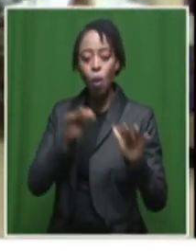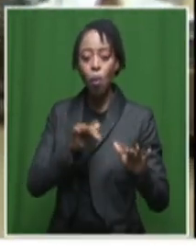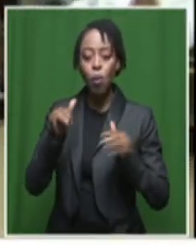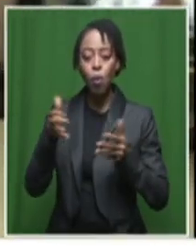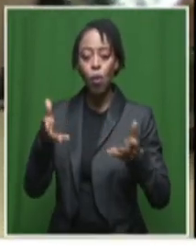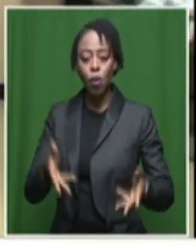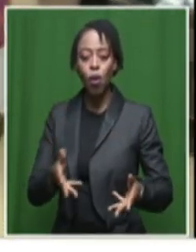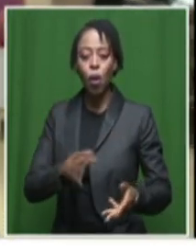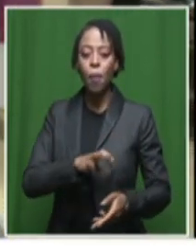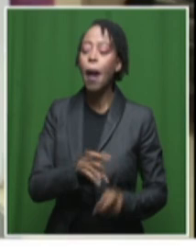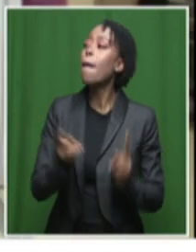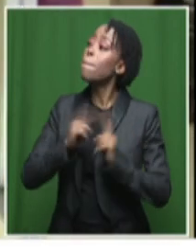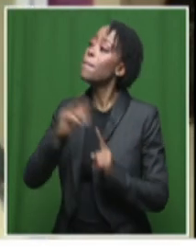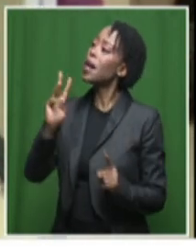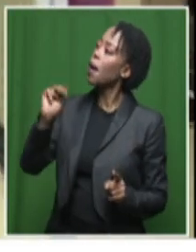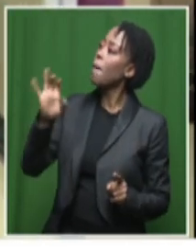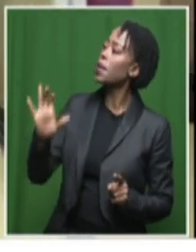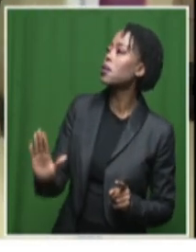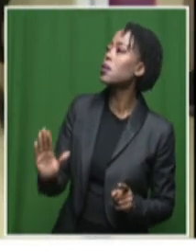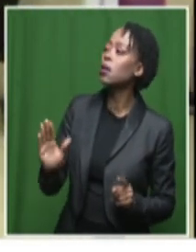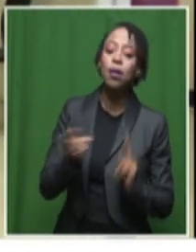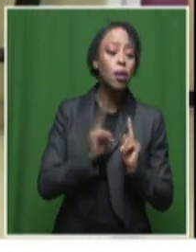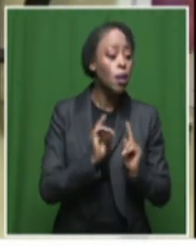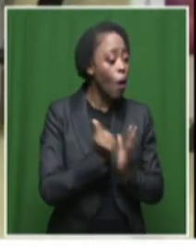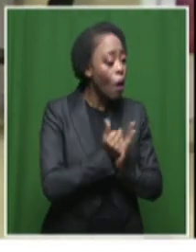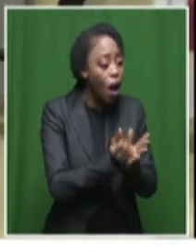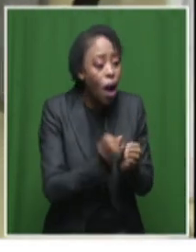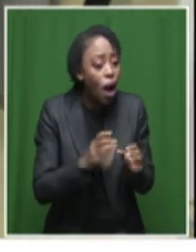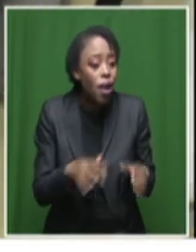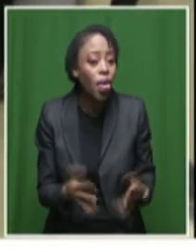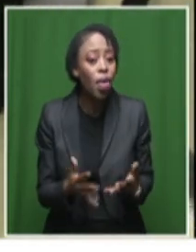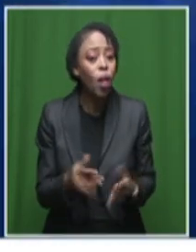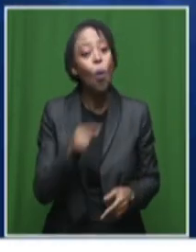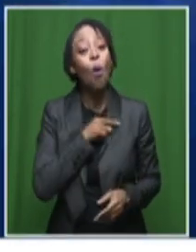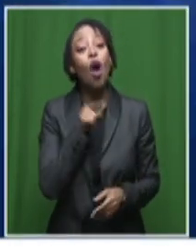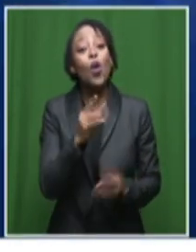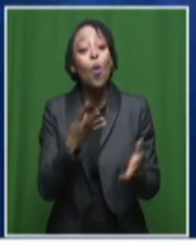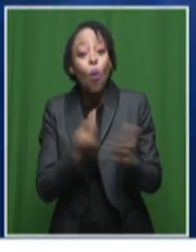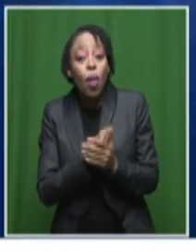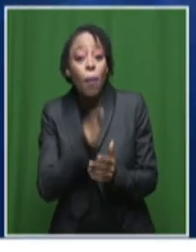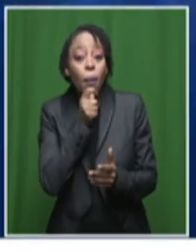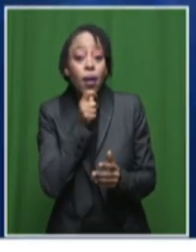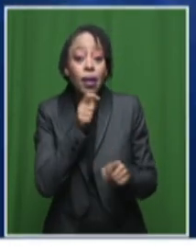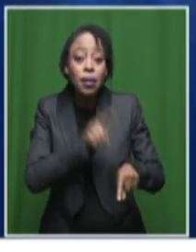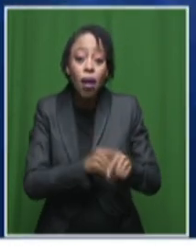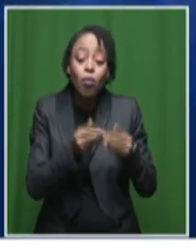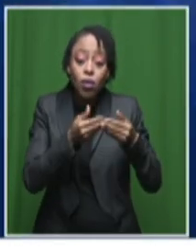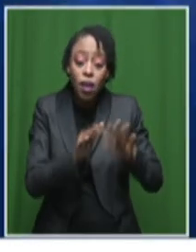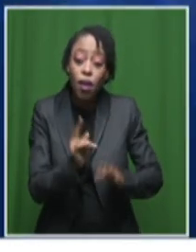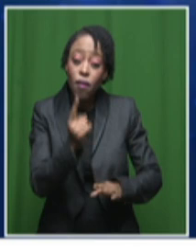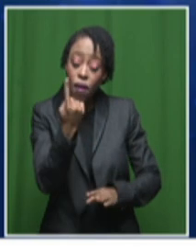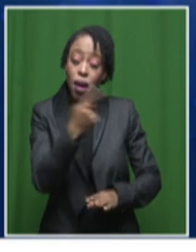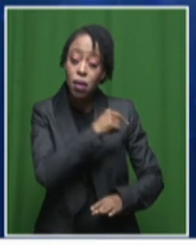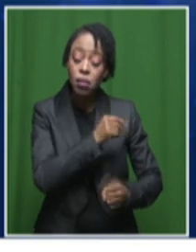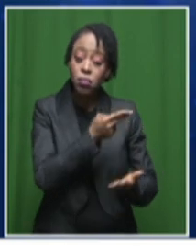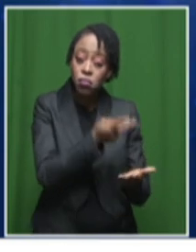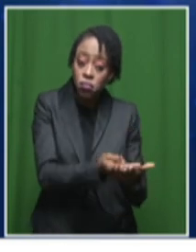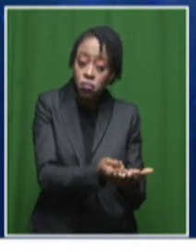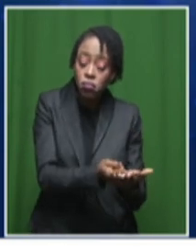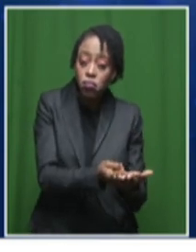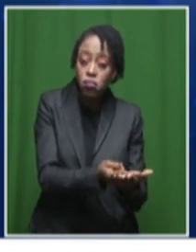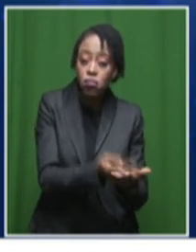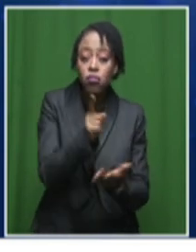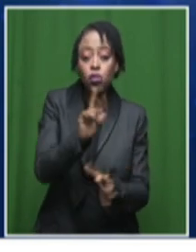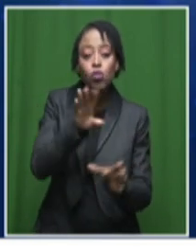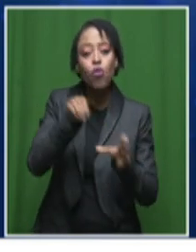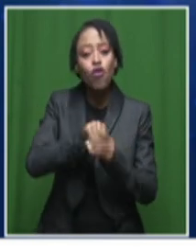province. But MEC, we are not making a dent. If you were with me in the morning when we started with the first patient who was